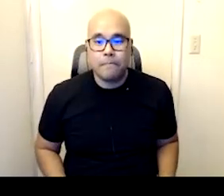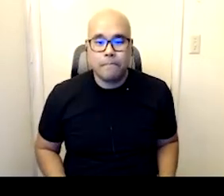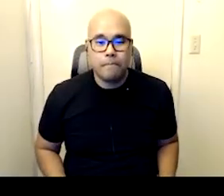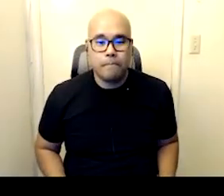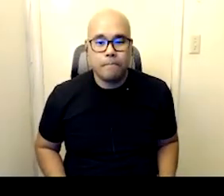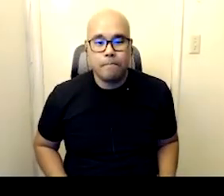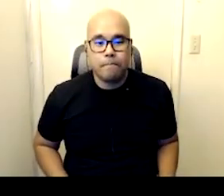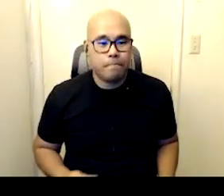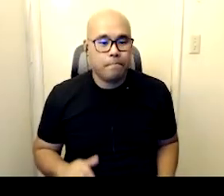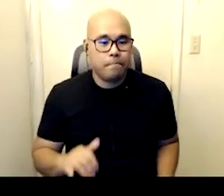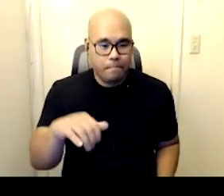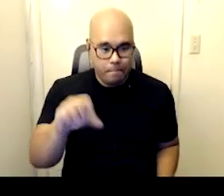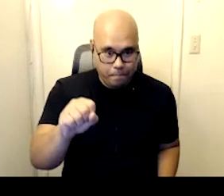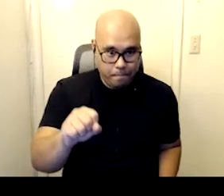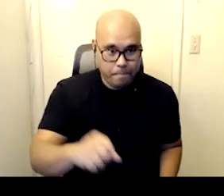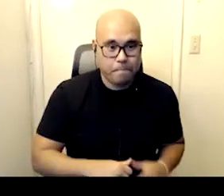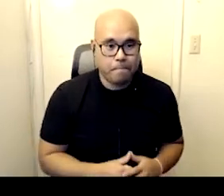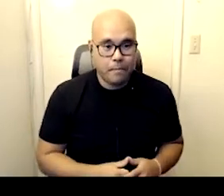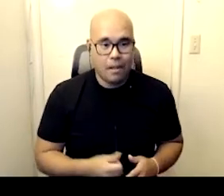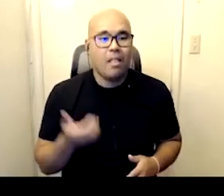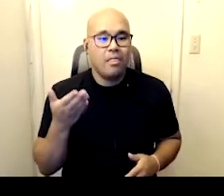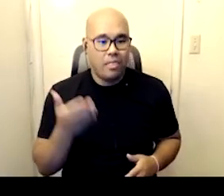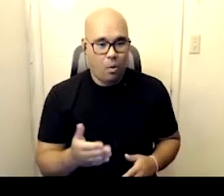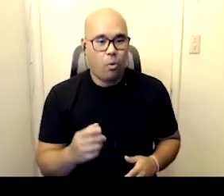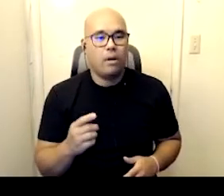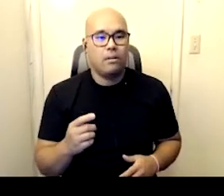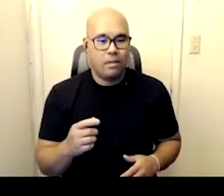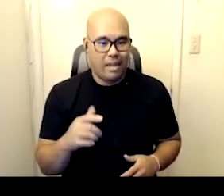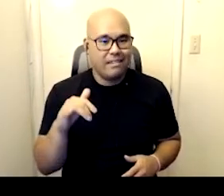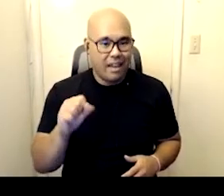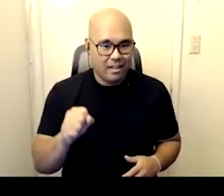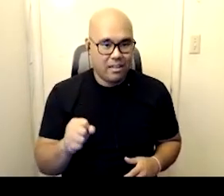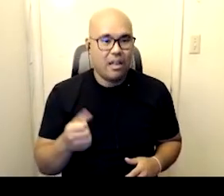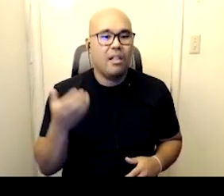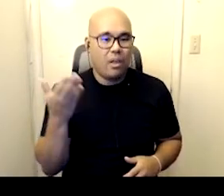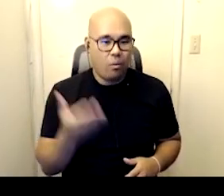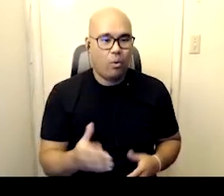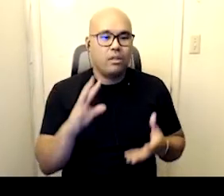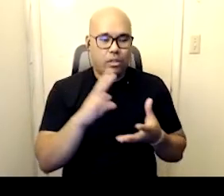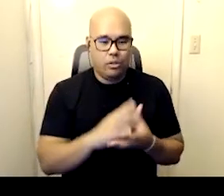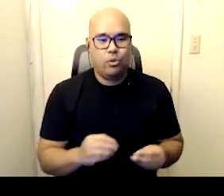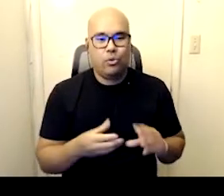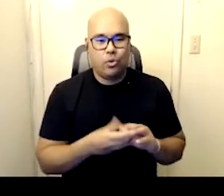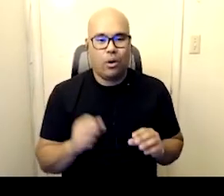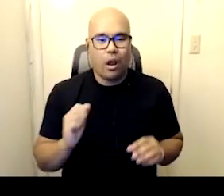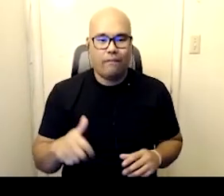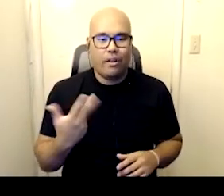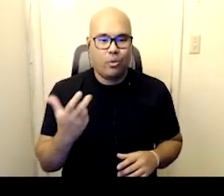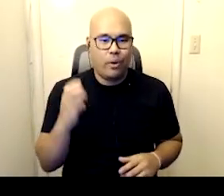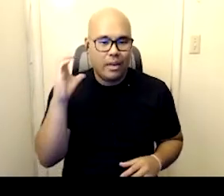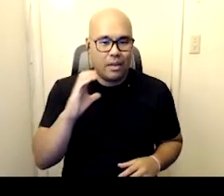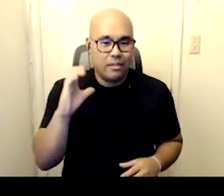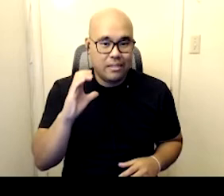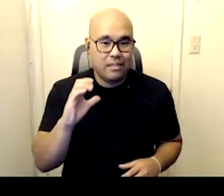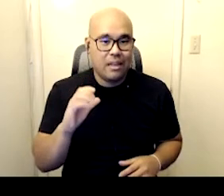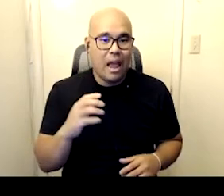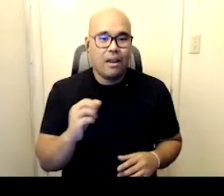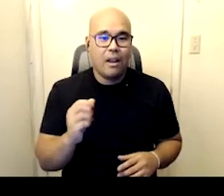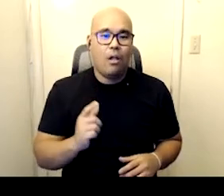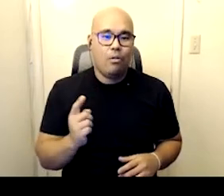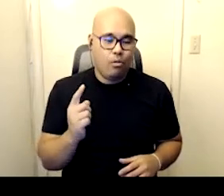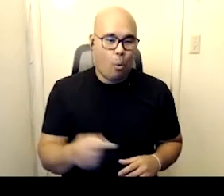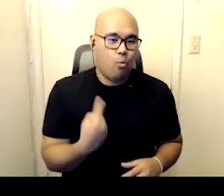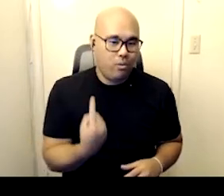Yes, there was loneliness. Yes, there was a story of three cousins and